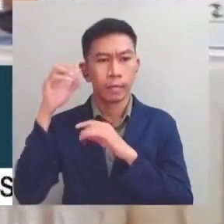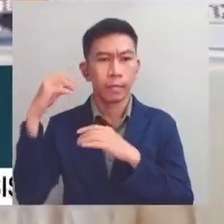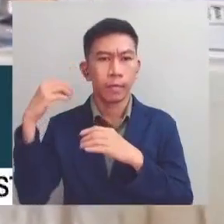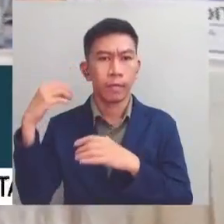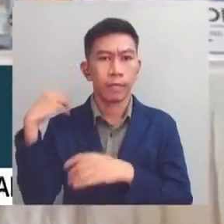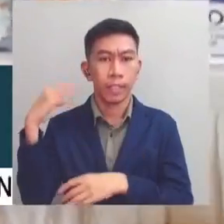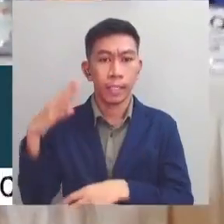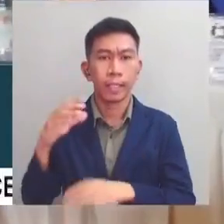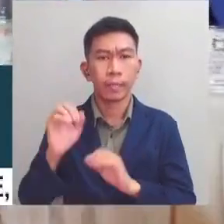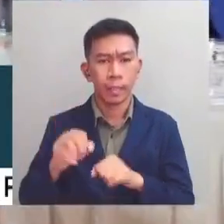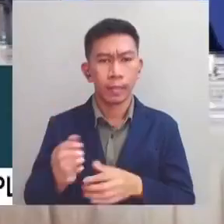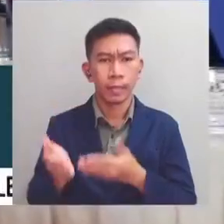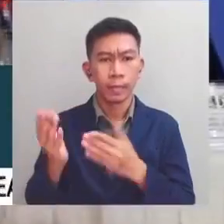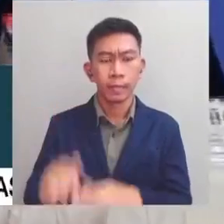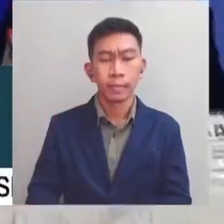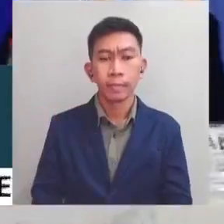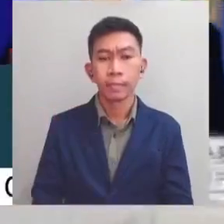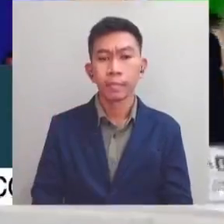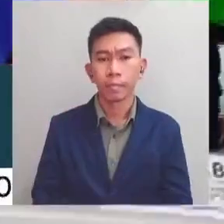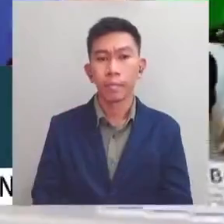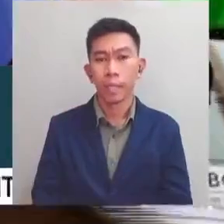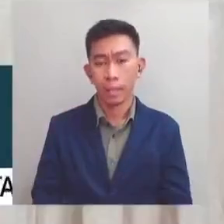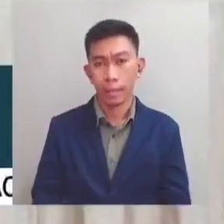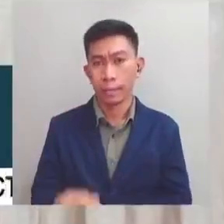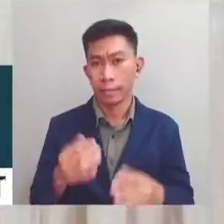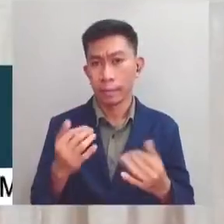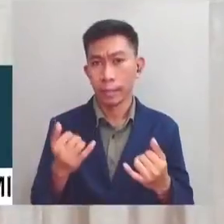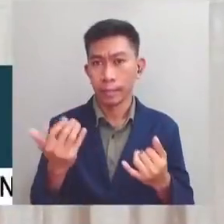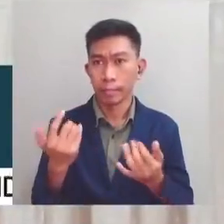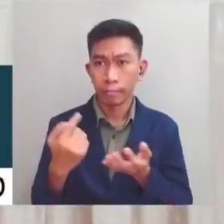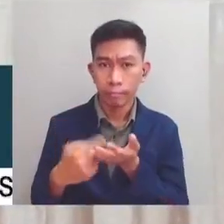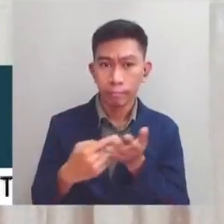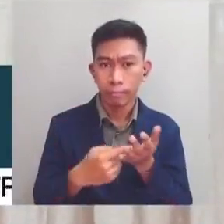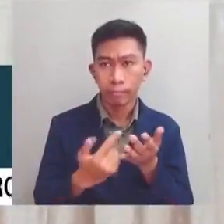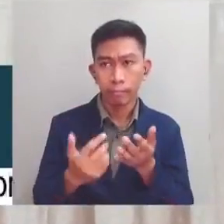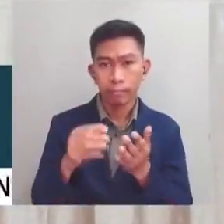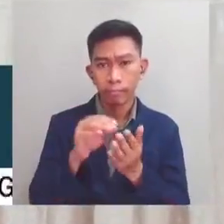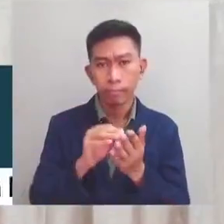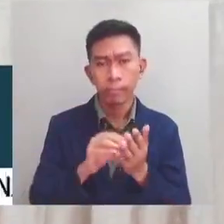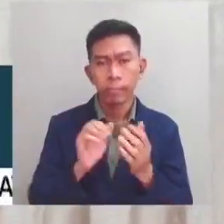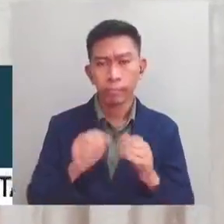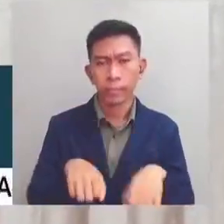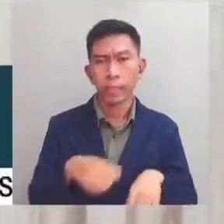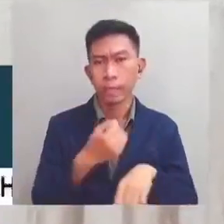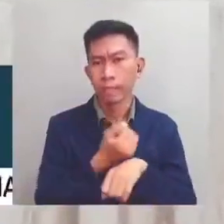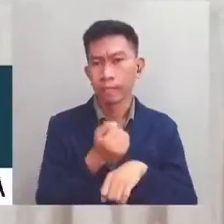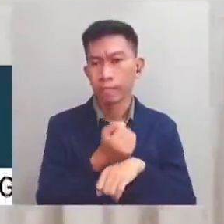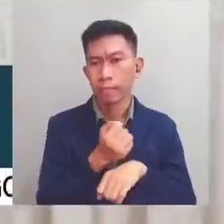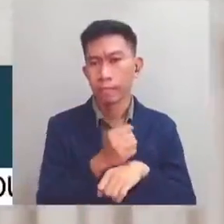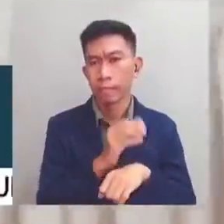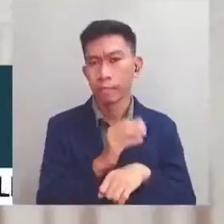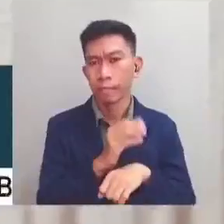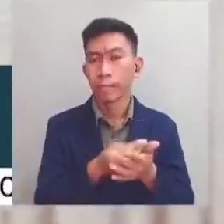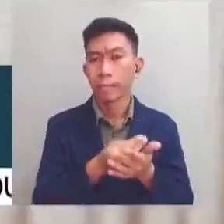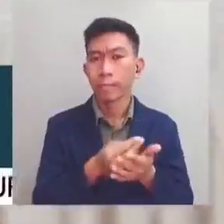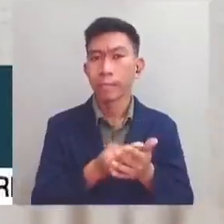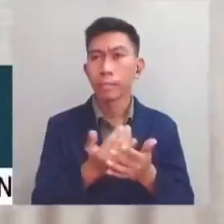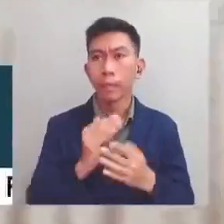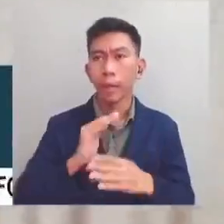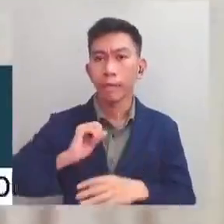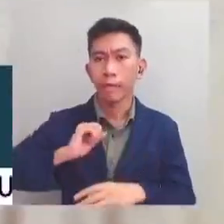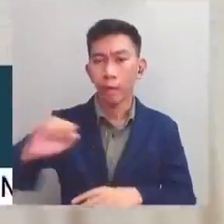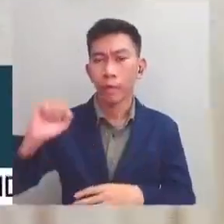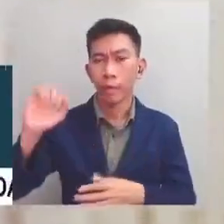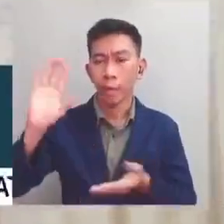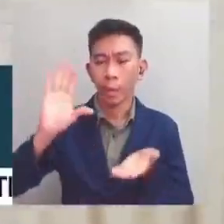add this will tremendously help them stabilize their own financial assets and reduce the impact of losses that will also affect